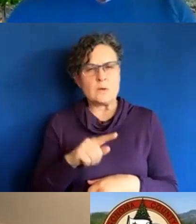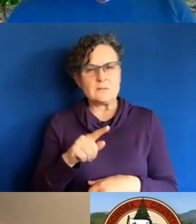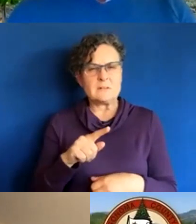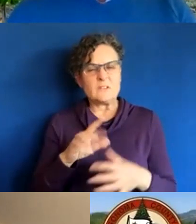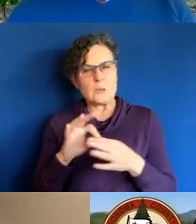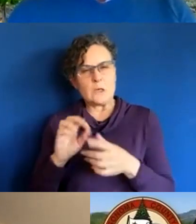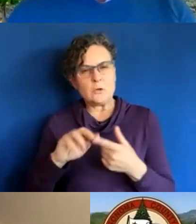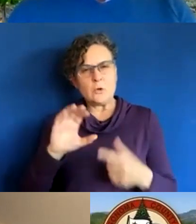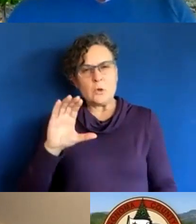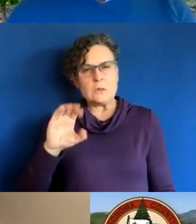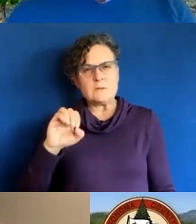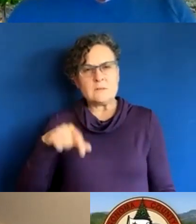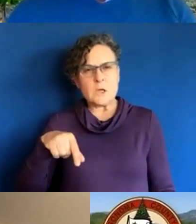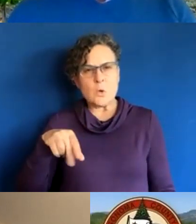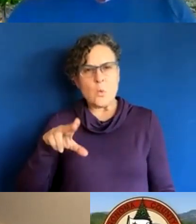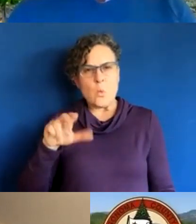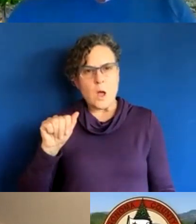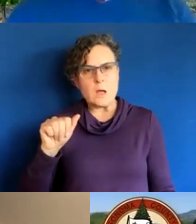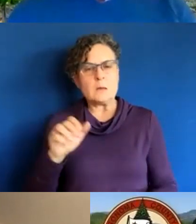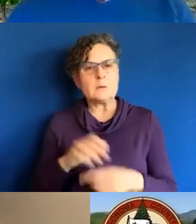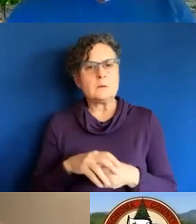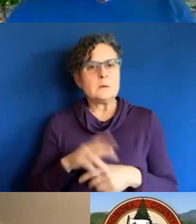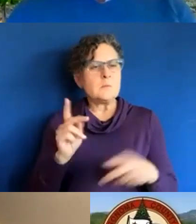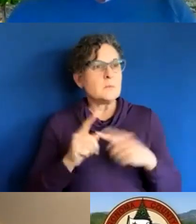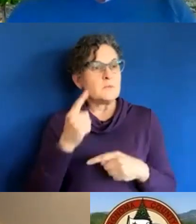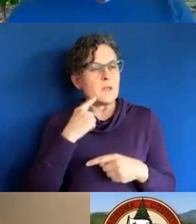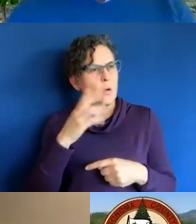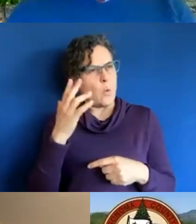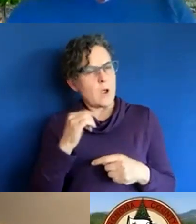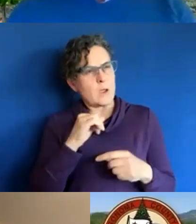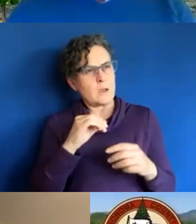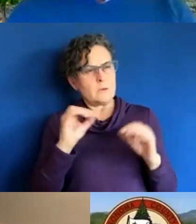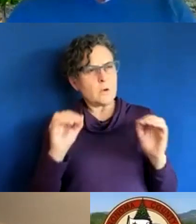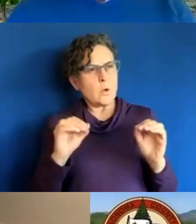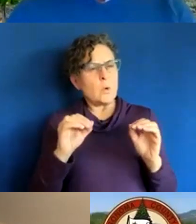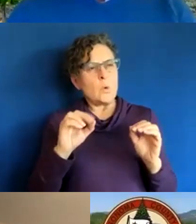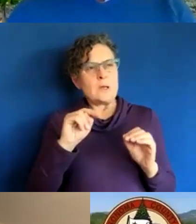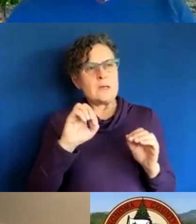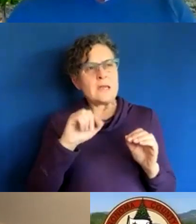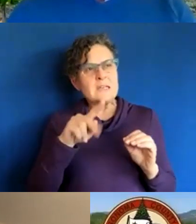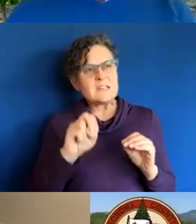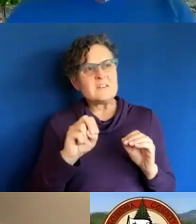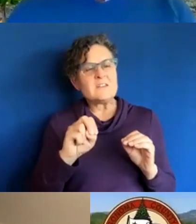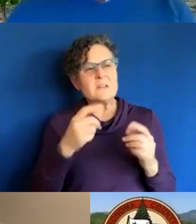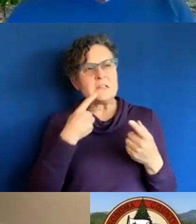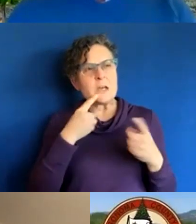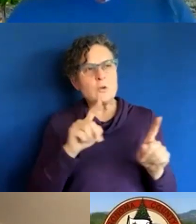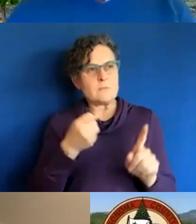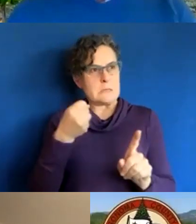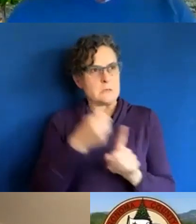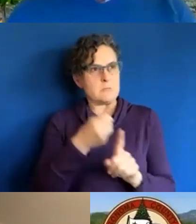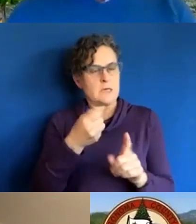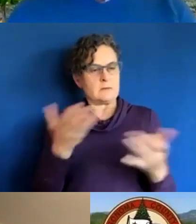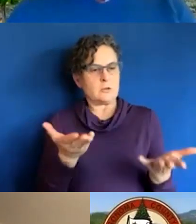why no negative declaration about the impacts here. Can someone address the